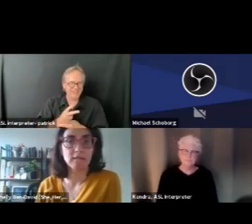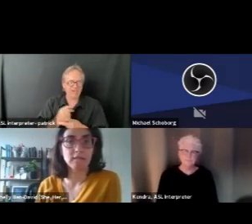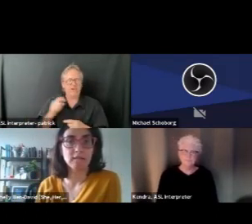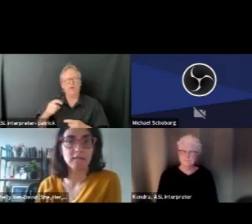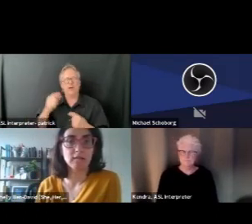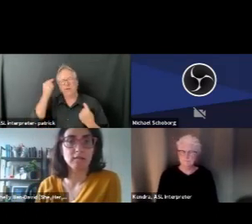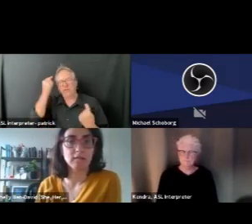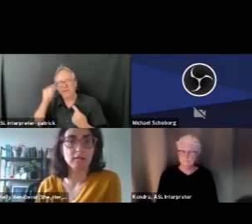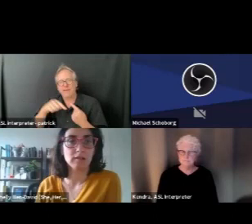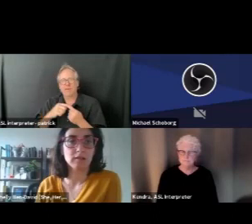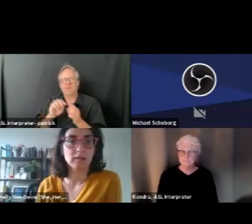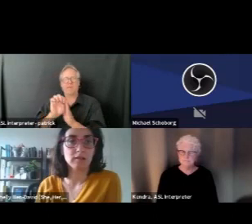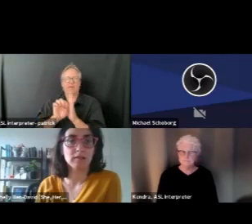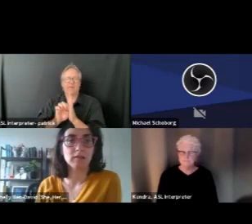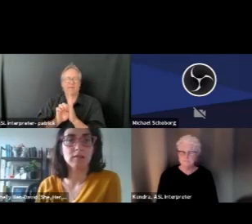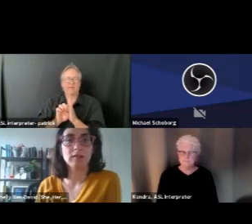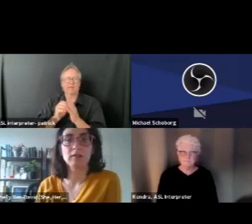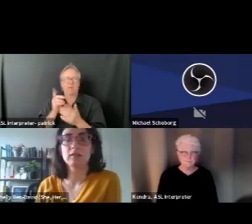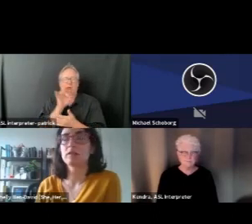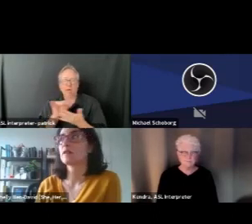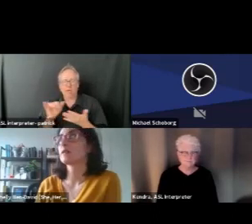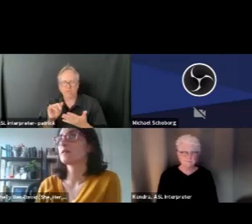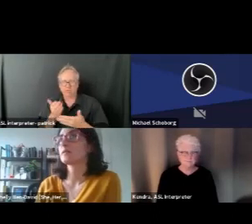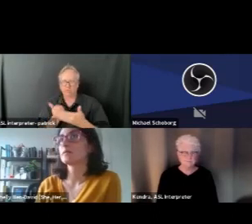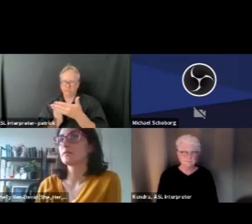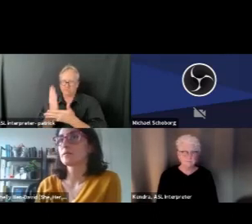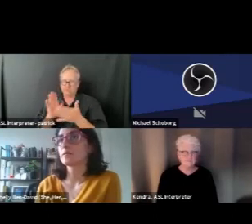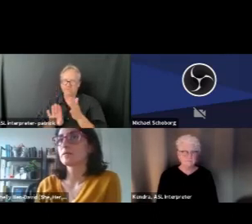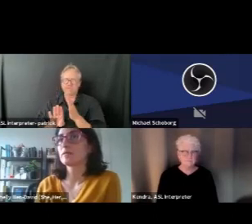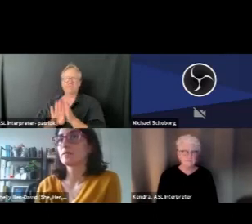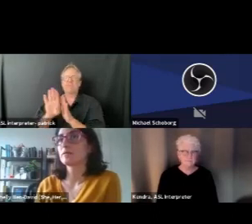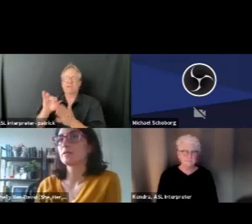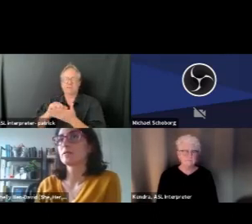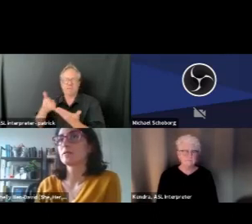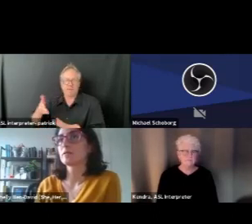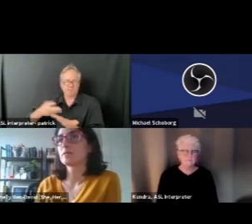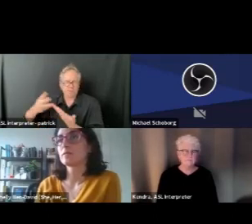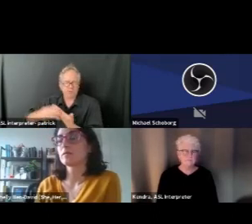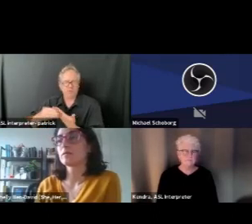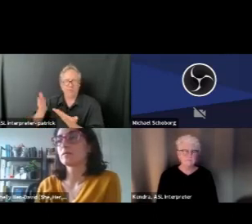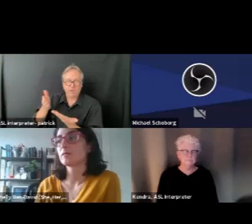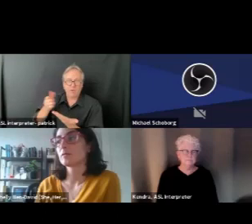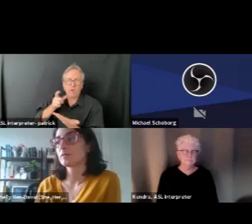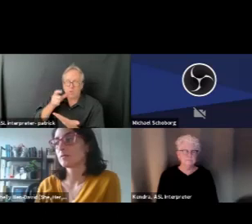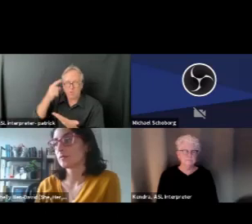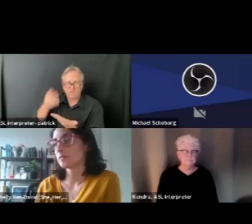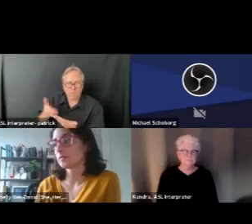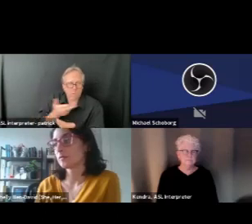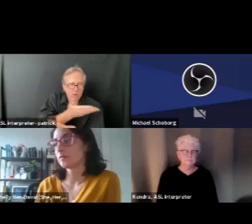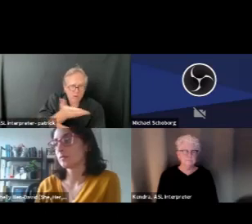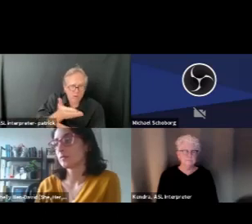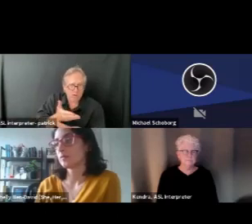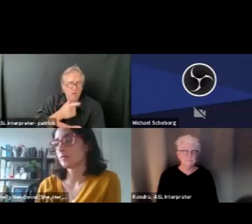about the ethics of how that should come about. So who would this be for? What's,